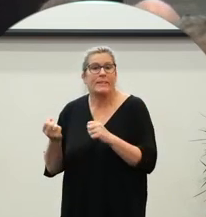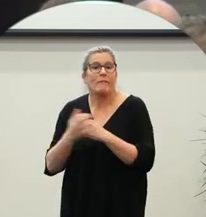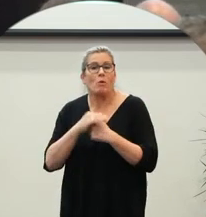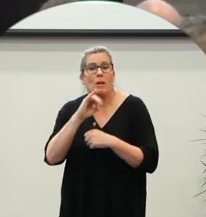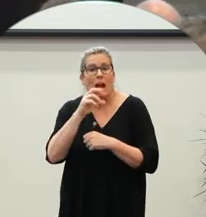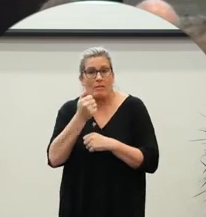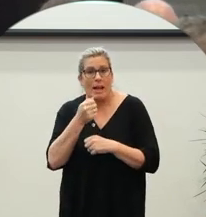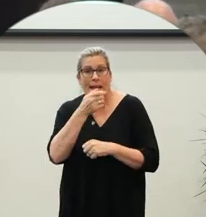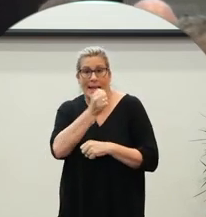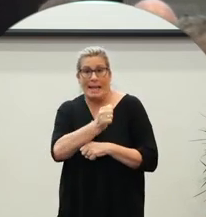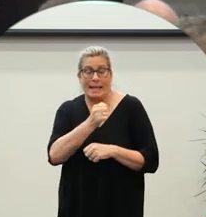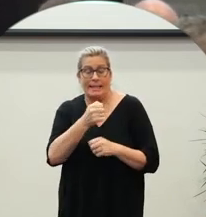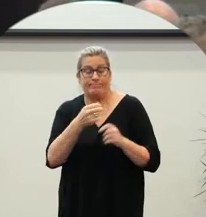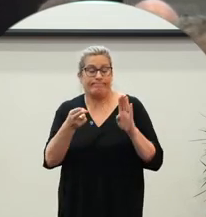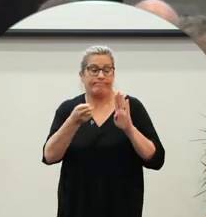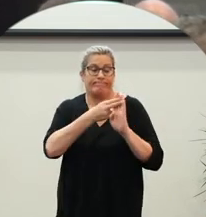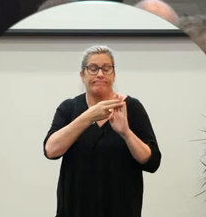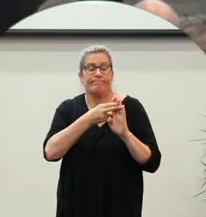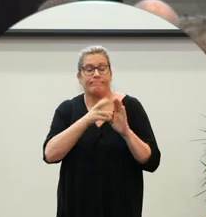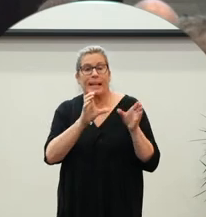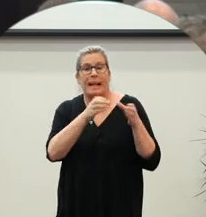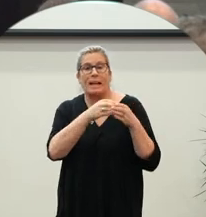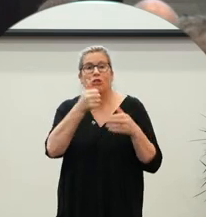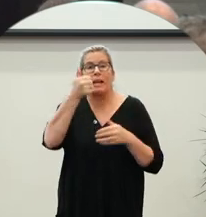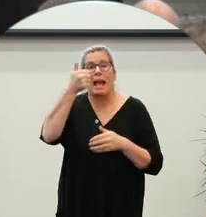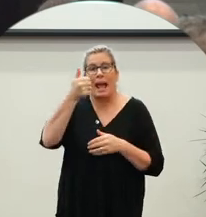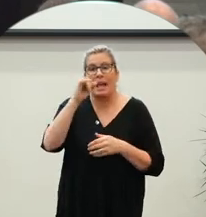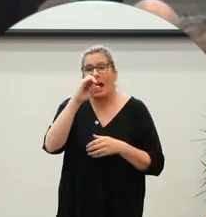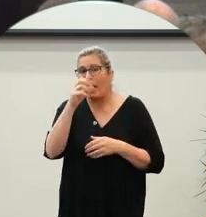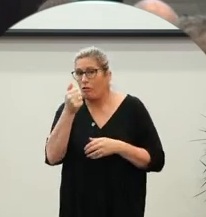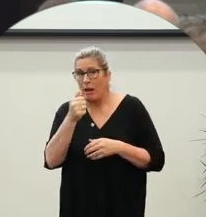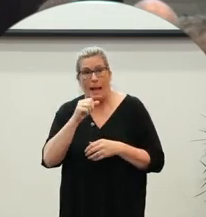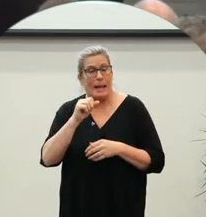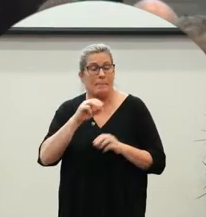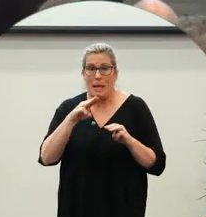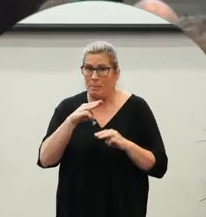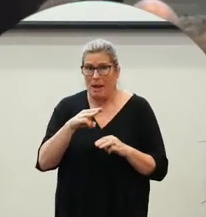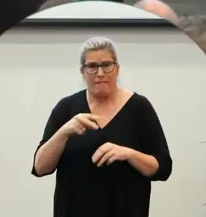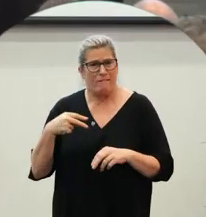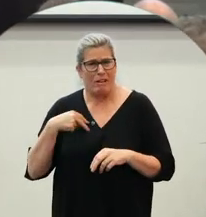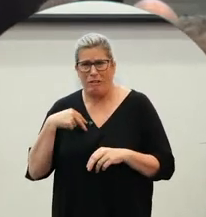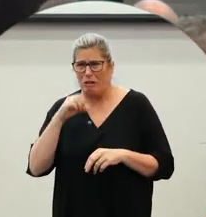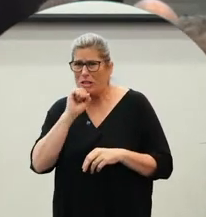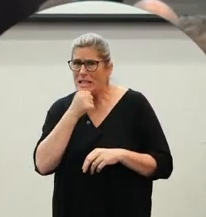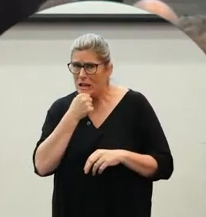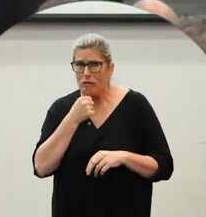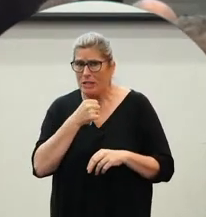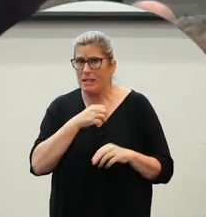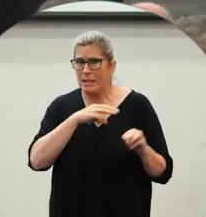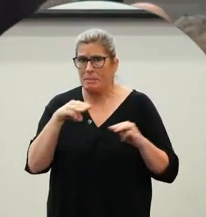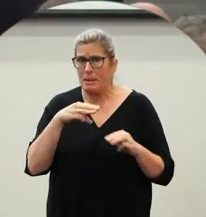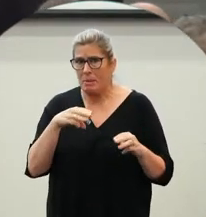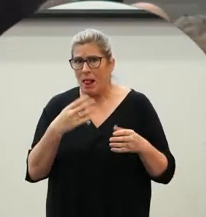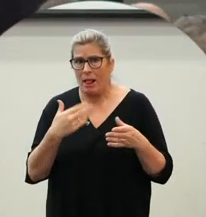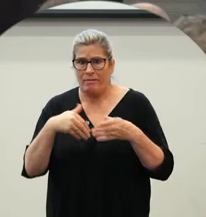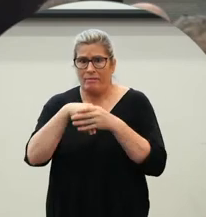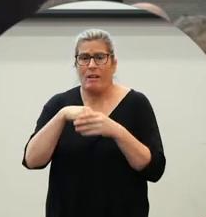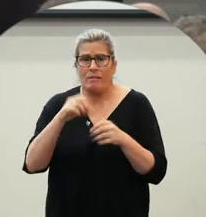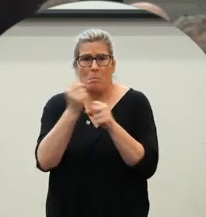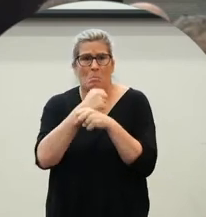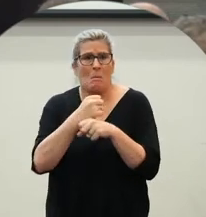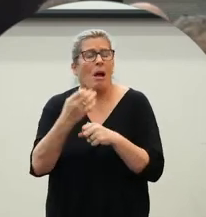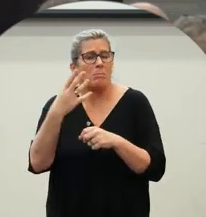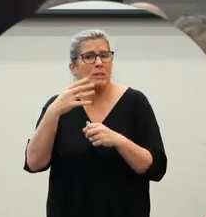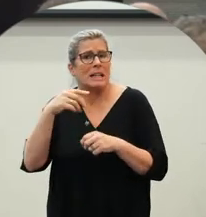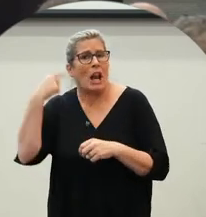put in with Category A IRA people, like very, very serious IRA bombers who were in London. So there was very tight security